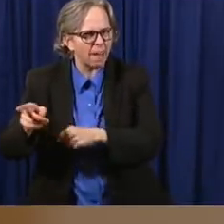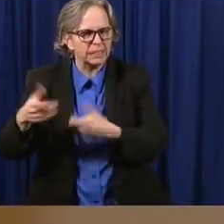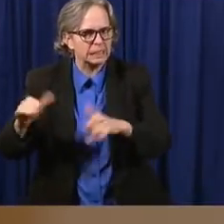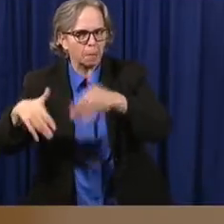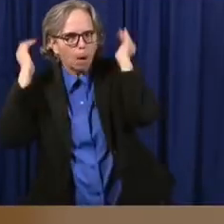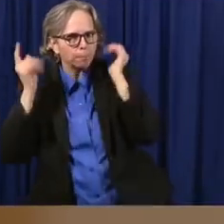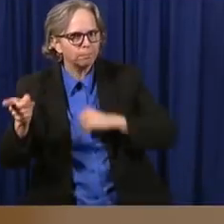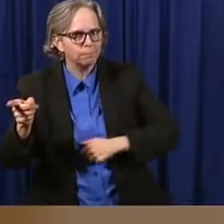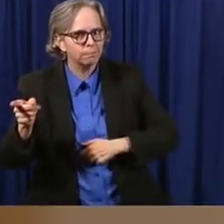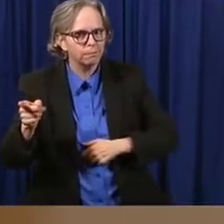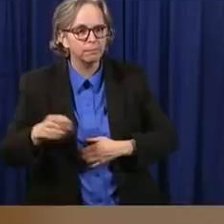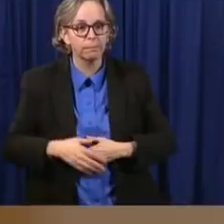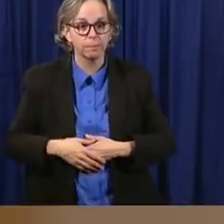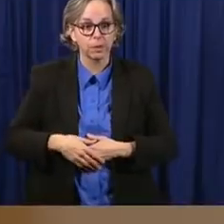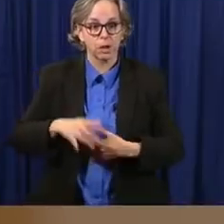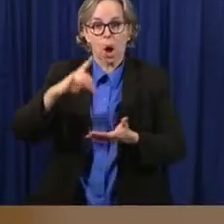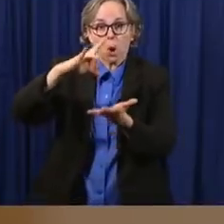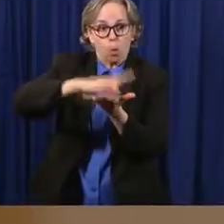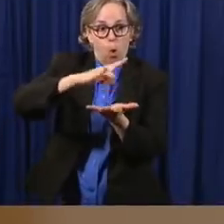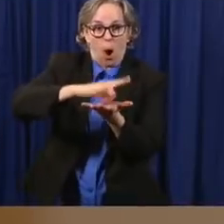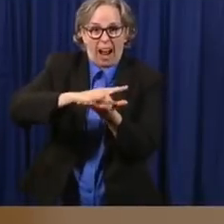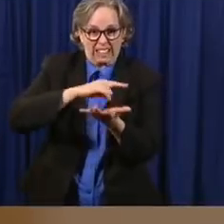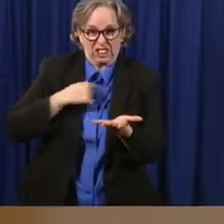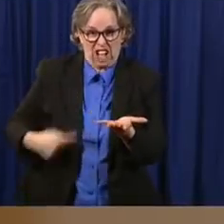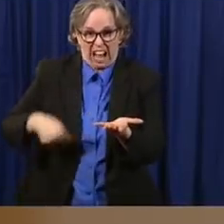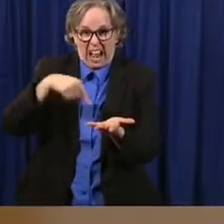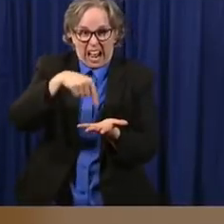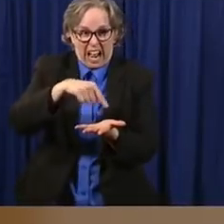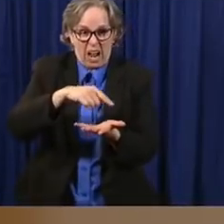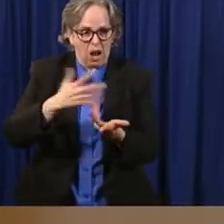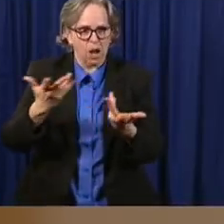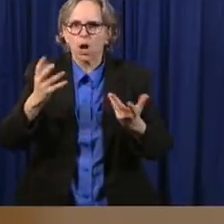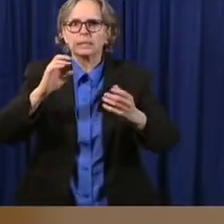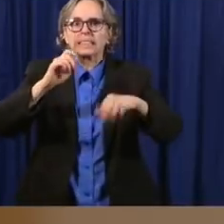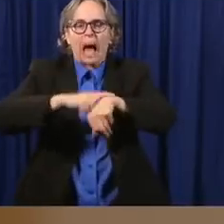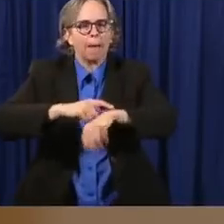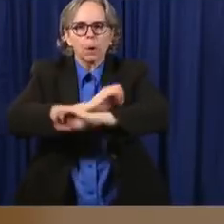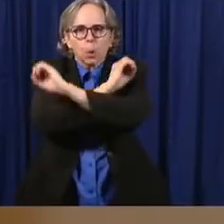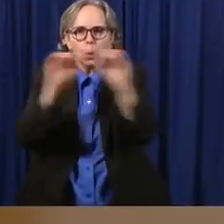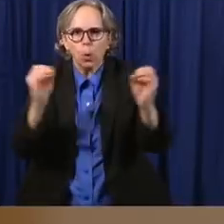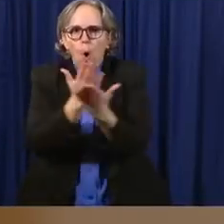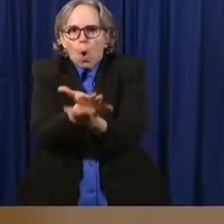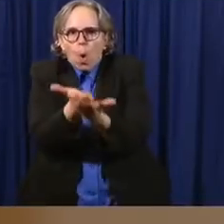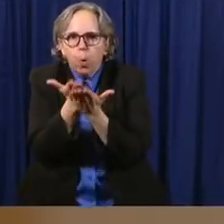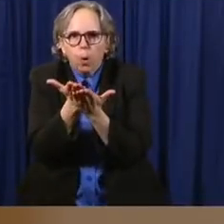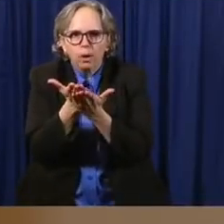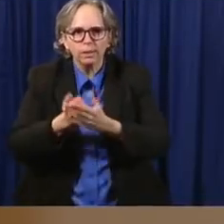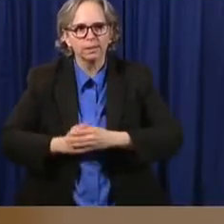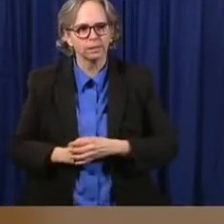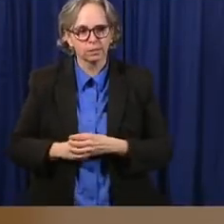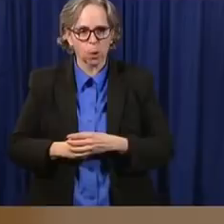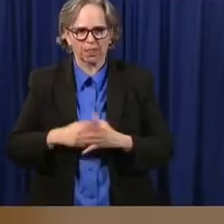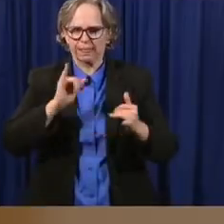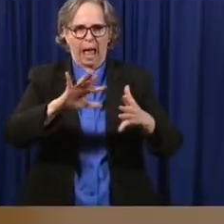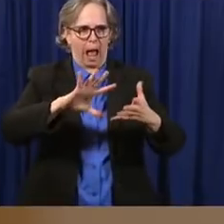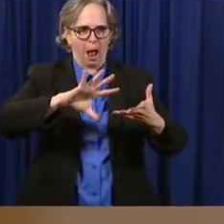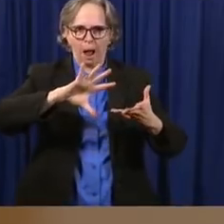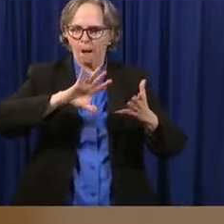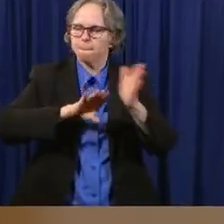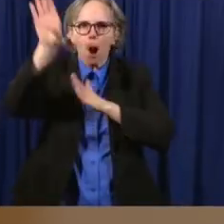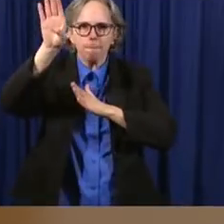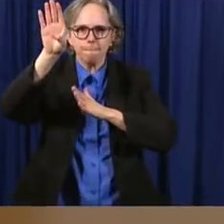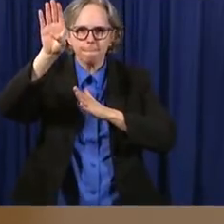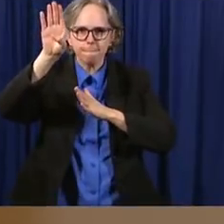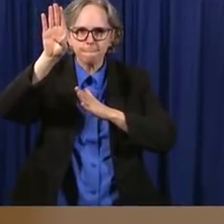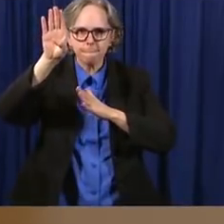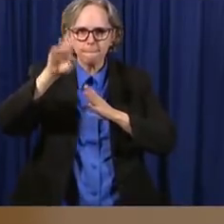in Wuhan, it was the ultimate of that. They had no time to prepare. So that first curve is really, you'd get it